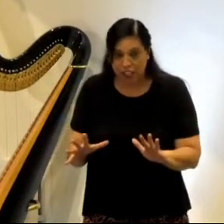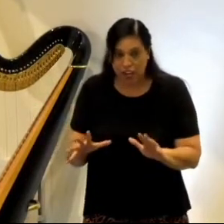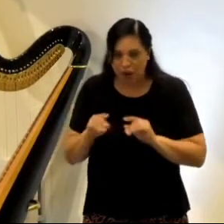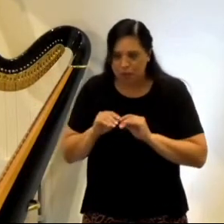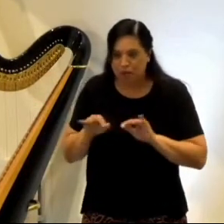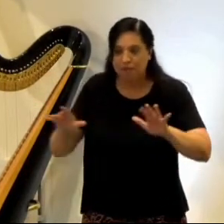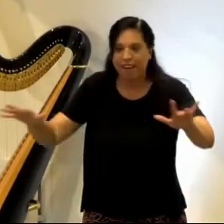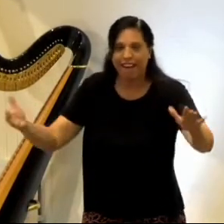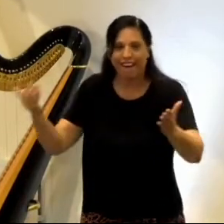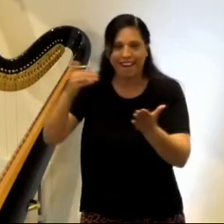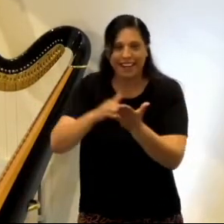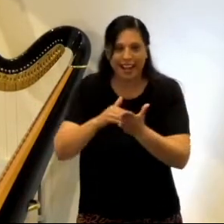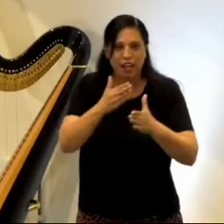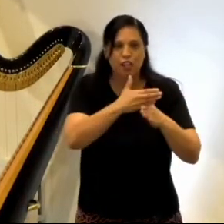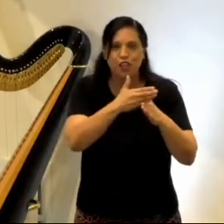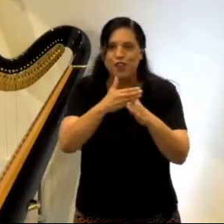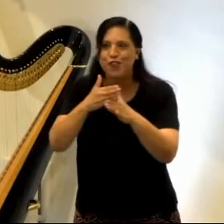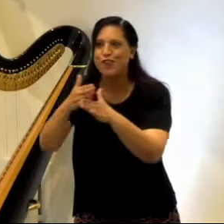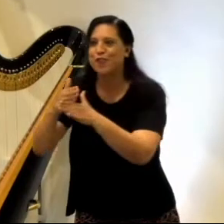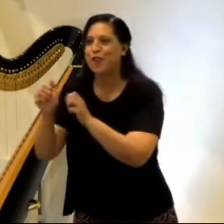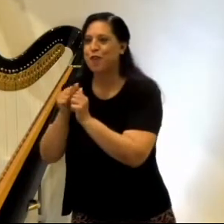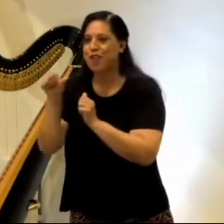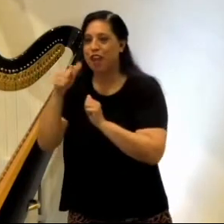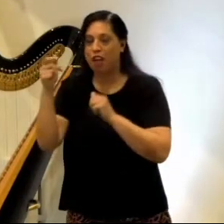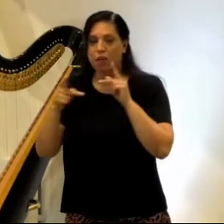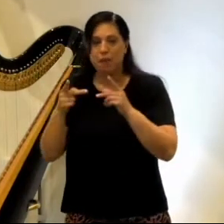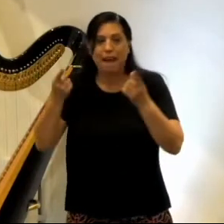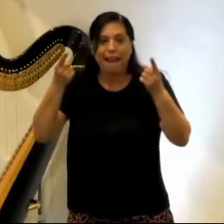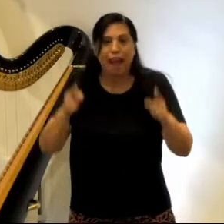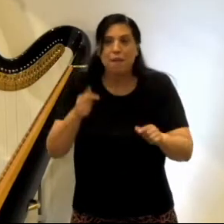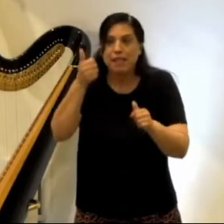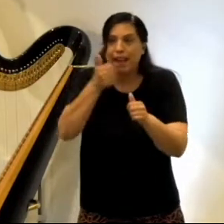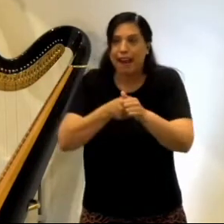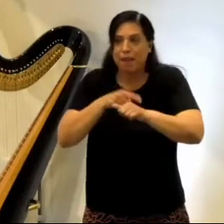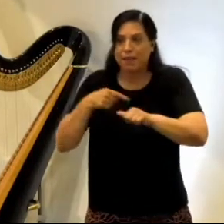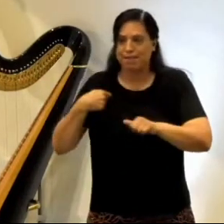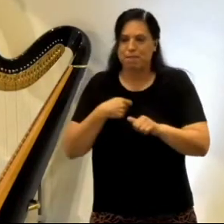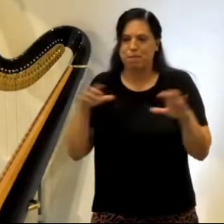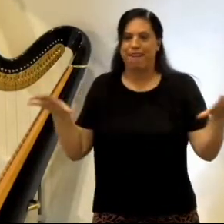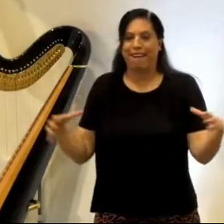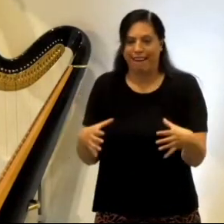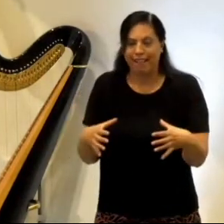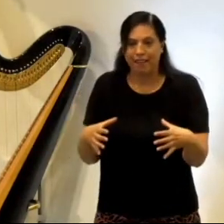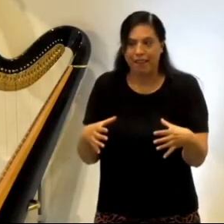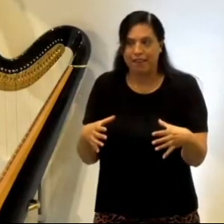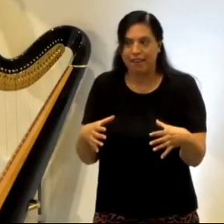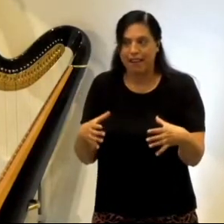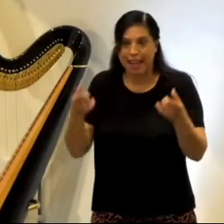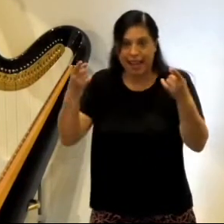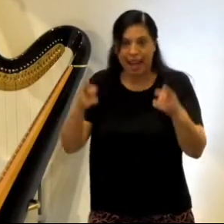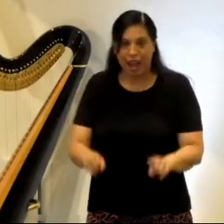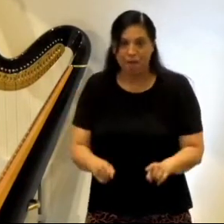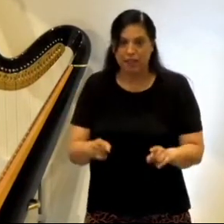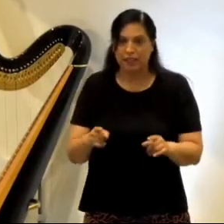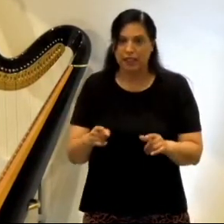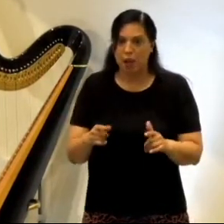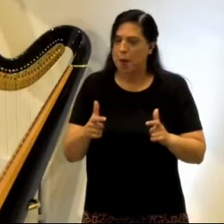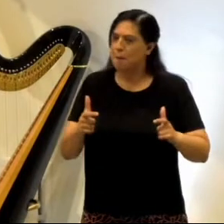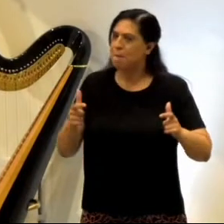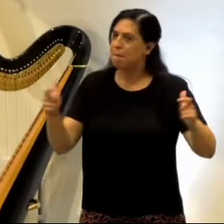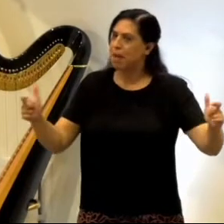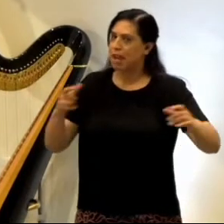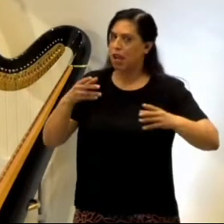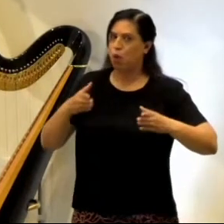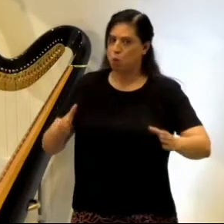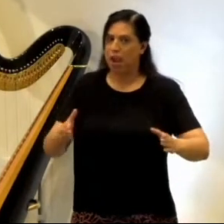share those gifts with others. Happens every time we gather for worship. Happens in a big way once a year when